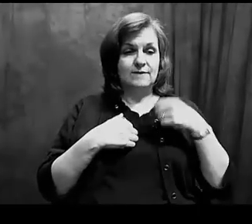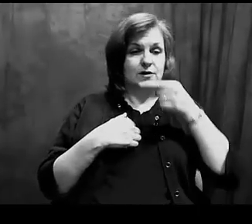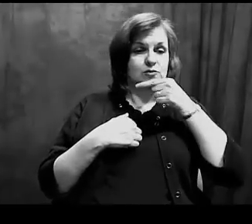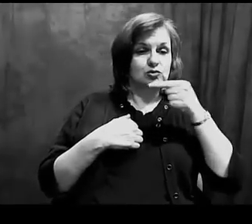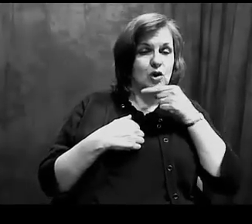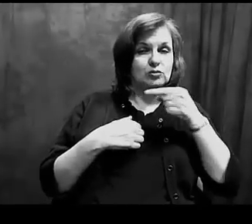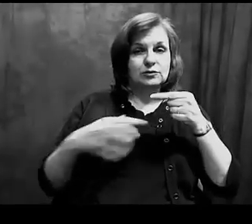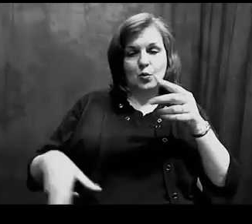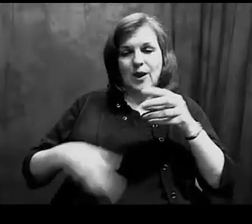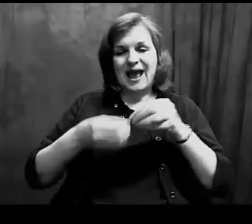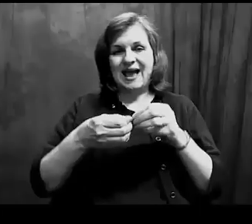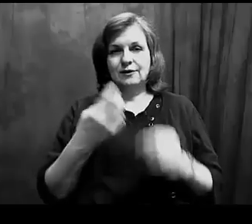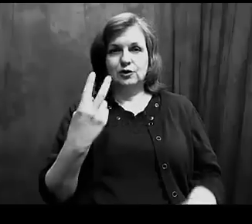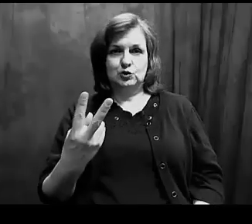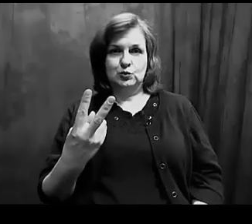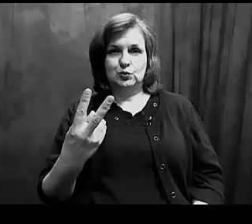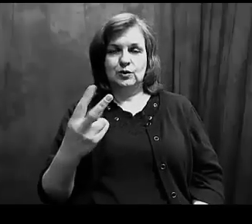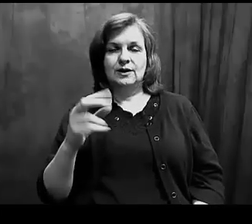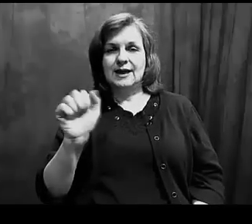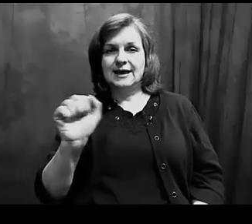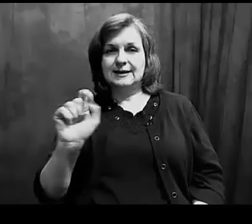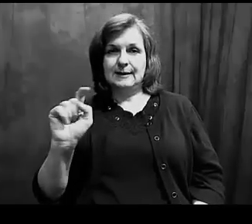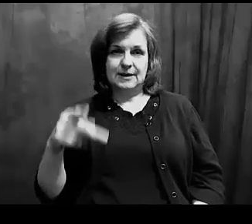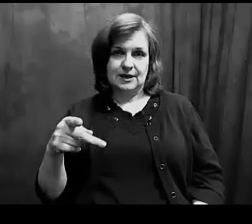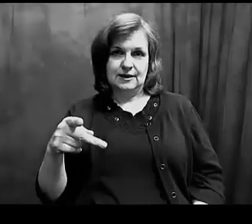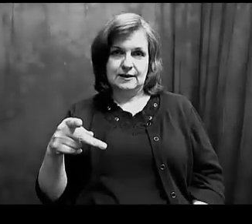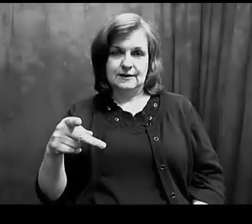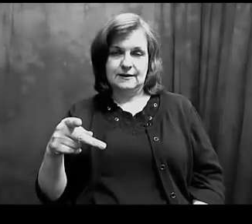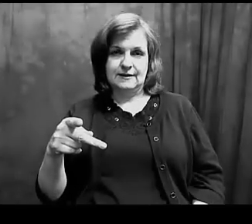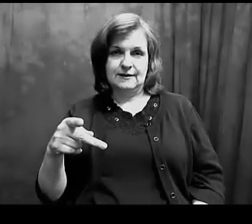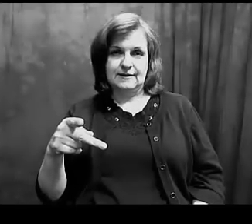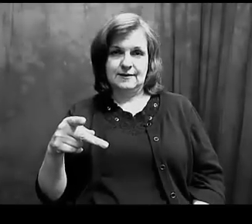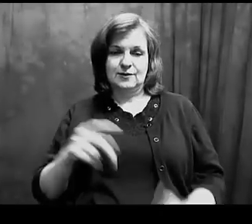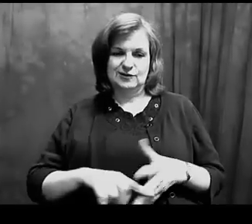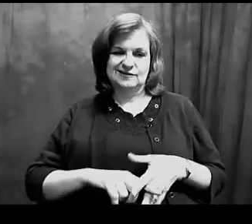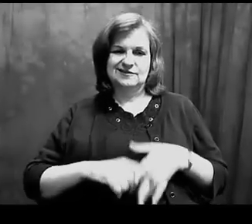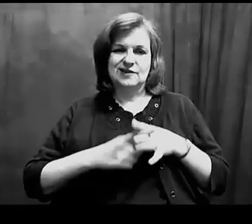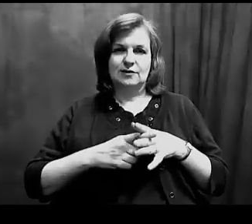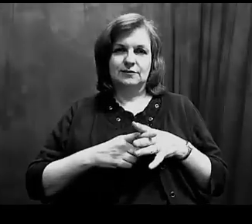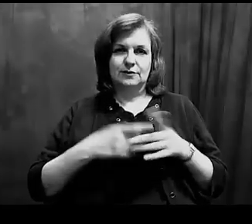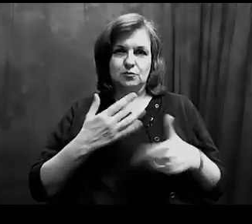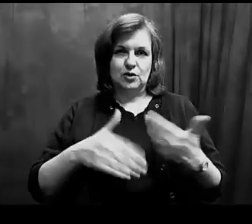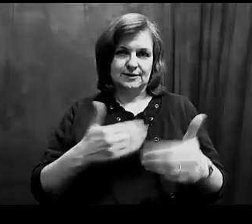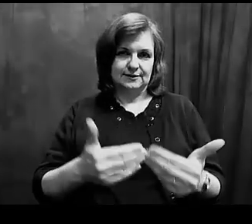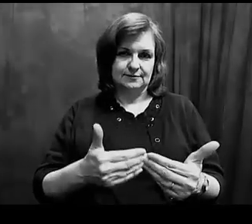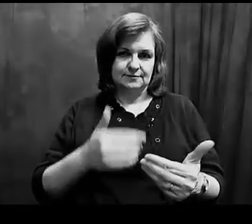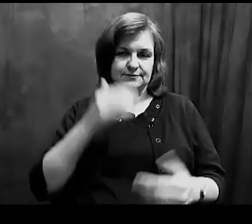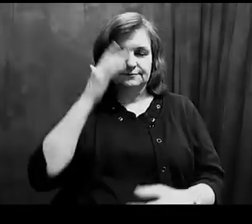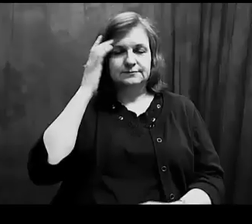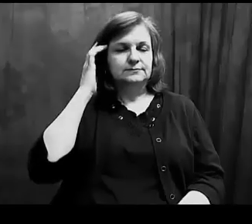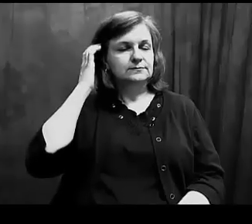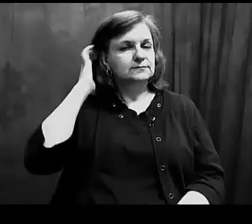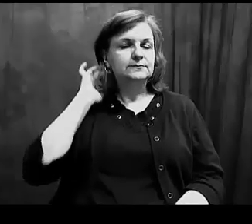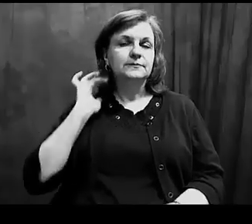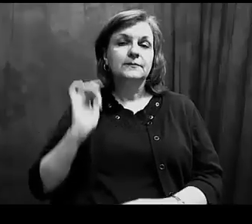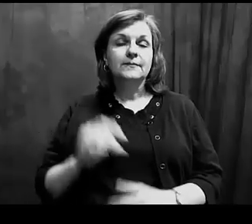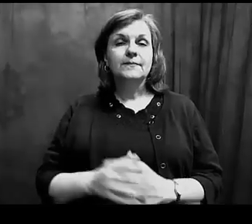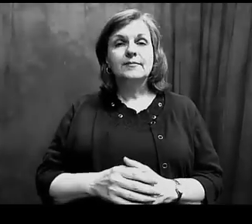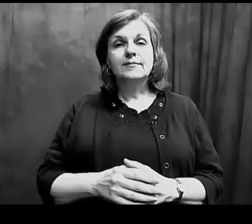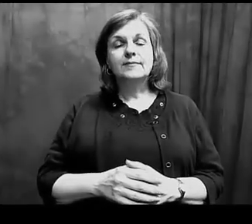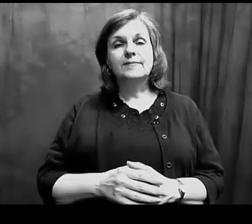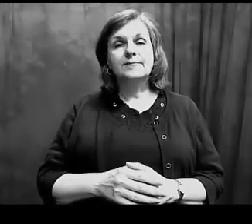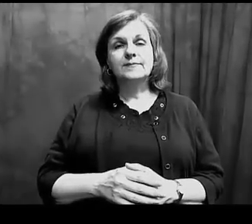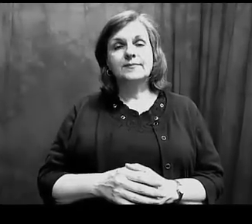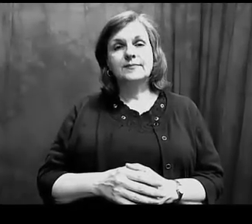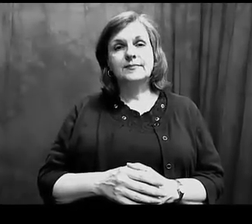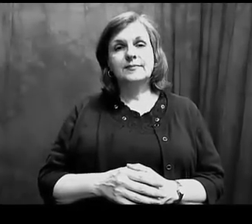So we put in a glucose, we add some energy, 2 ATPs, to kickstart this whole